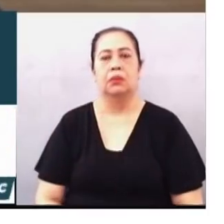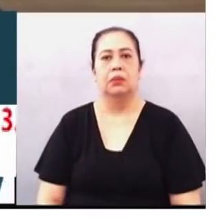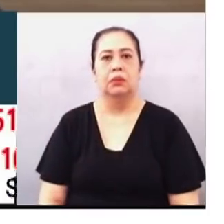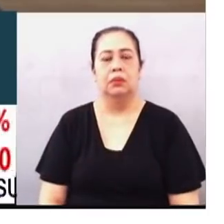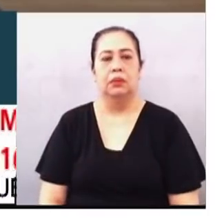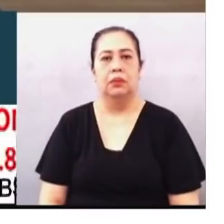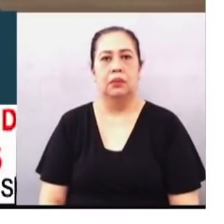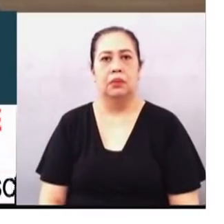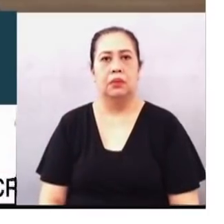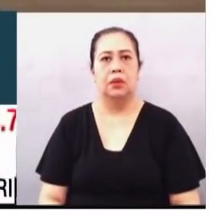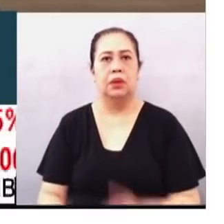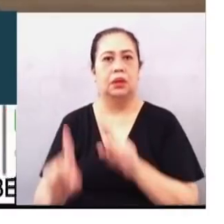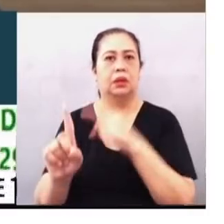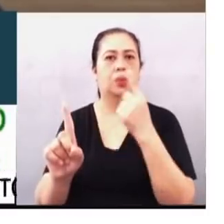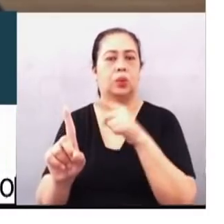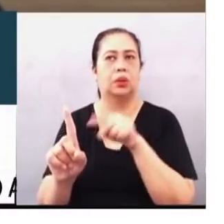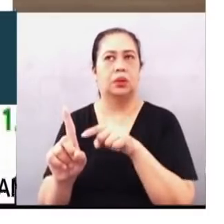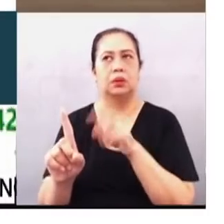wala nang ibang pwede pang